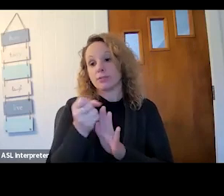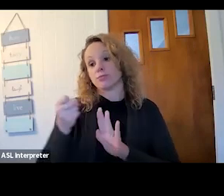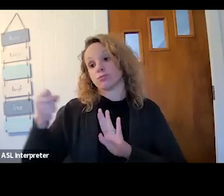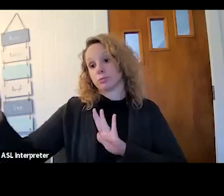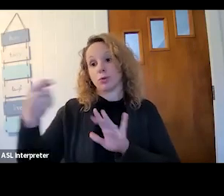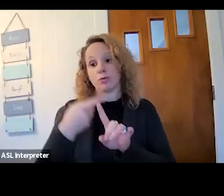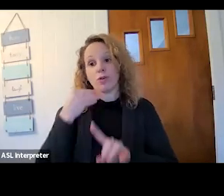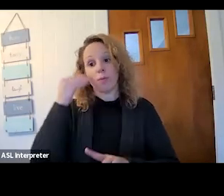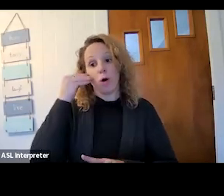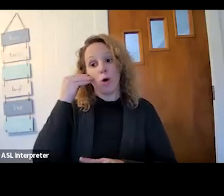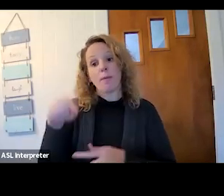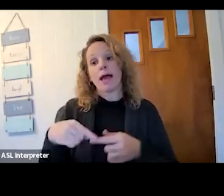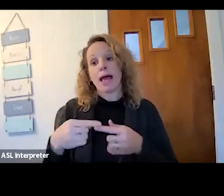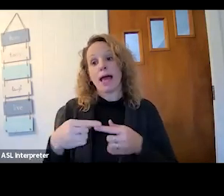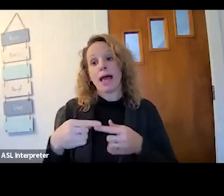treatment program.